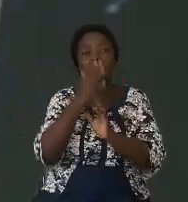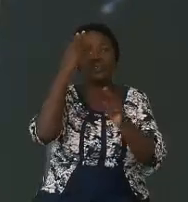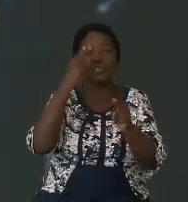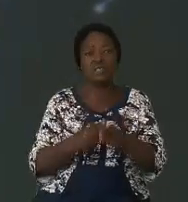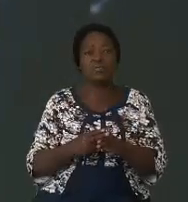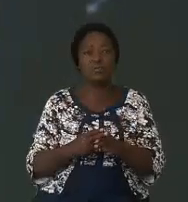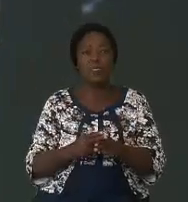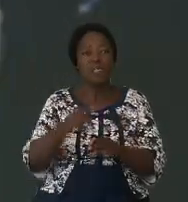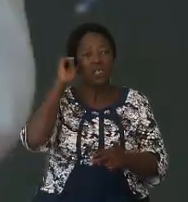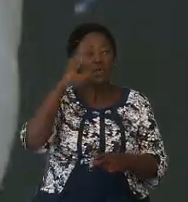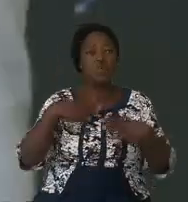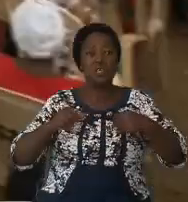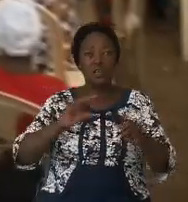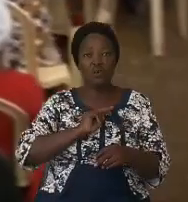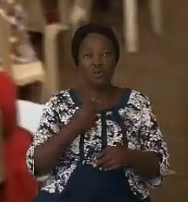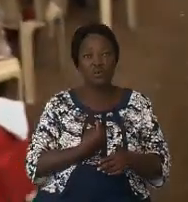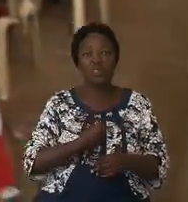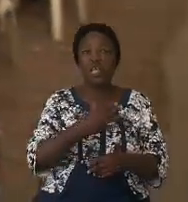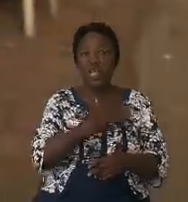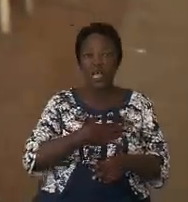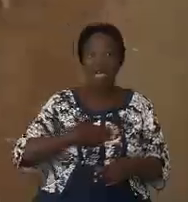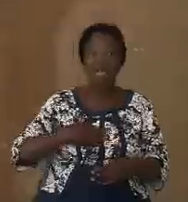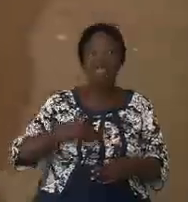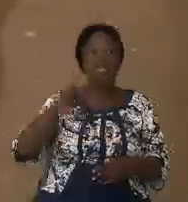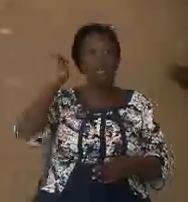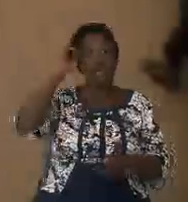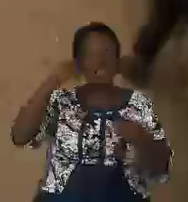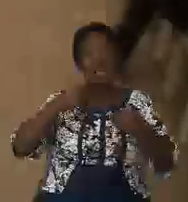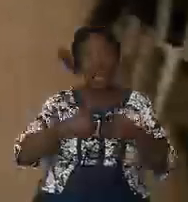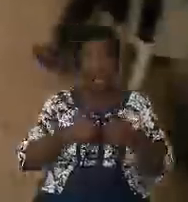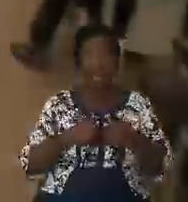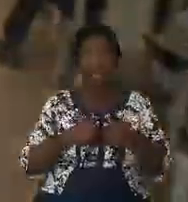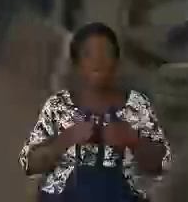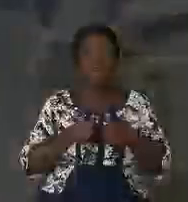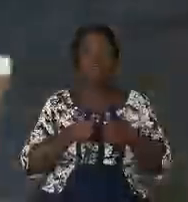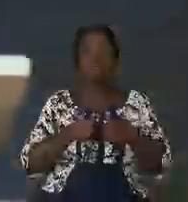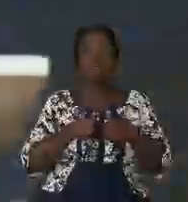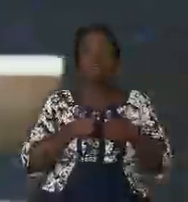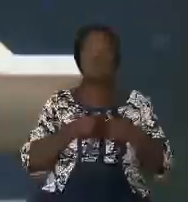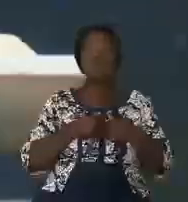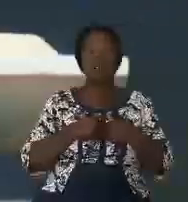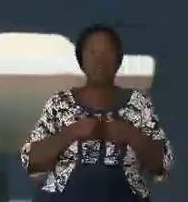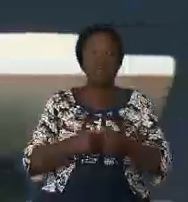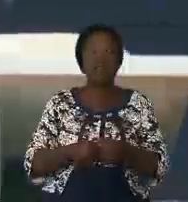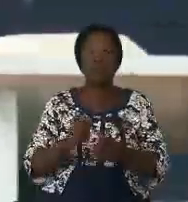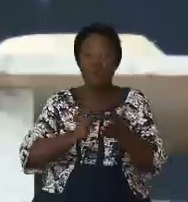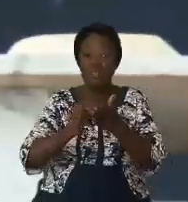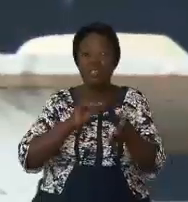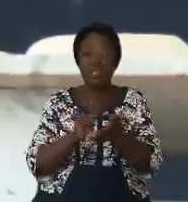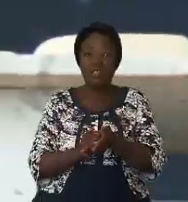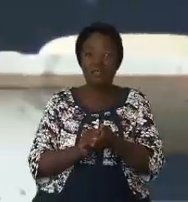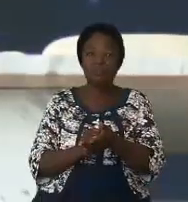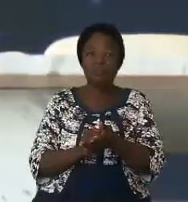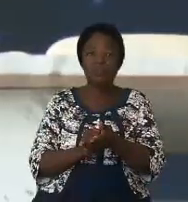vanish away in Jesus' name. He will heal us, and he has smitten.